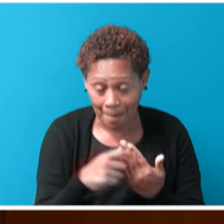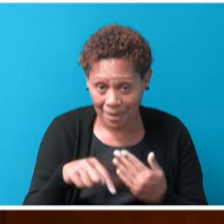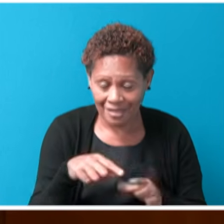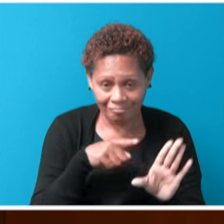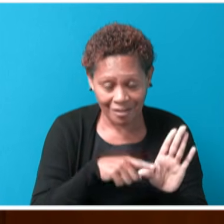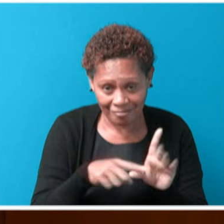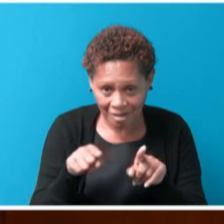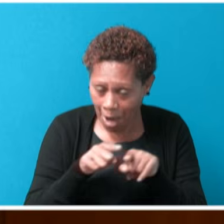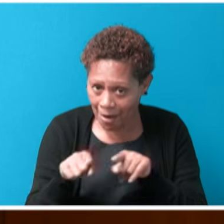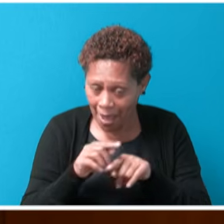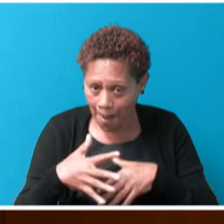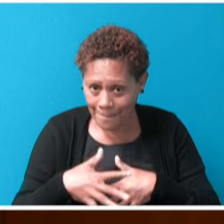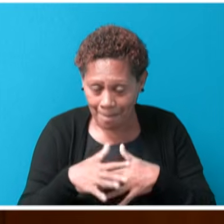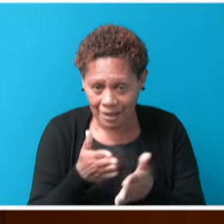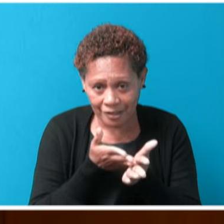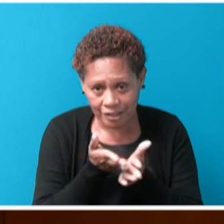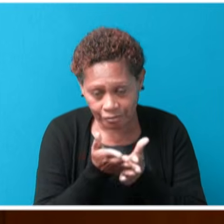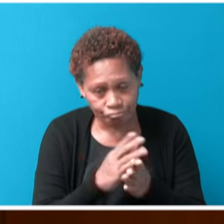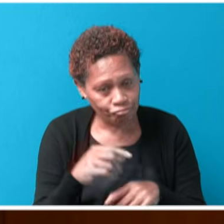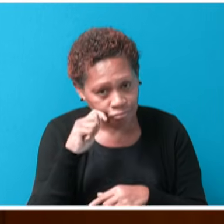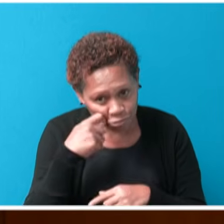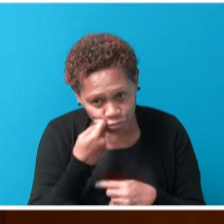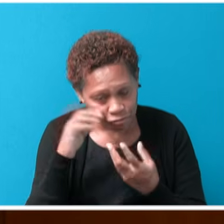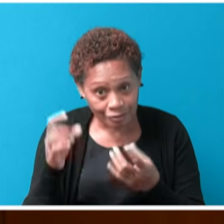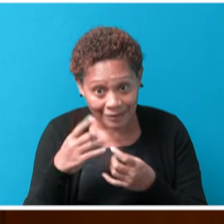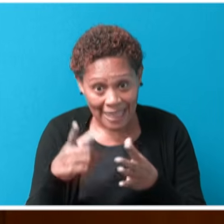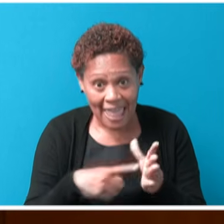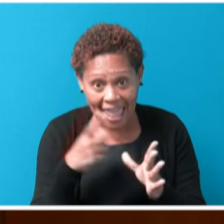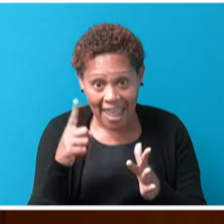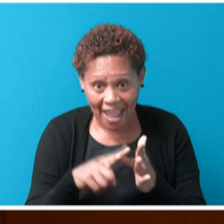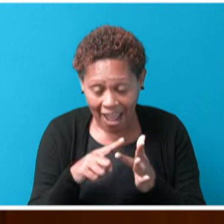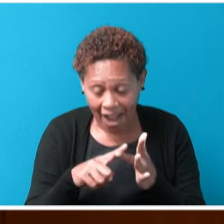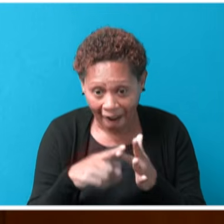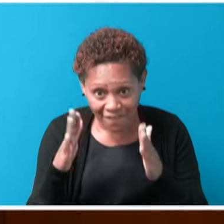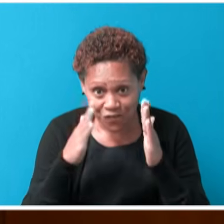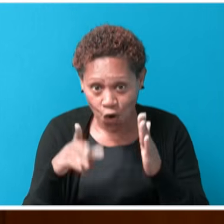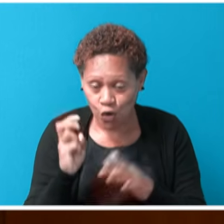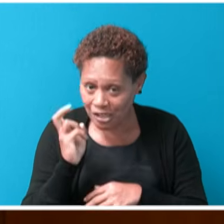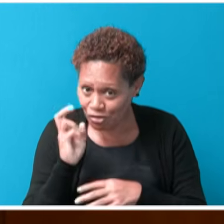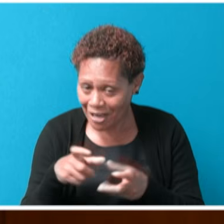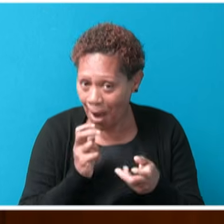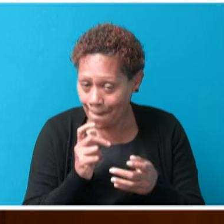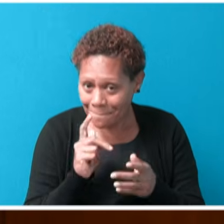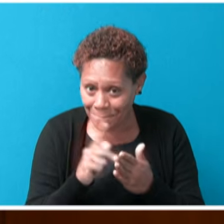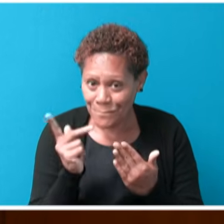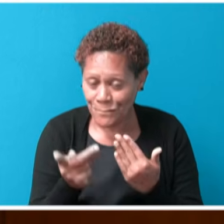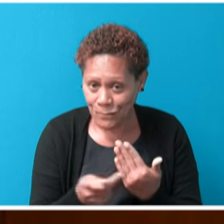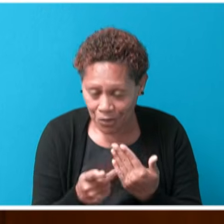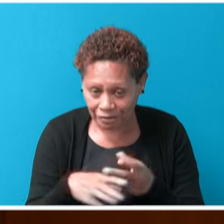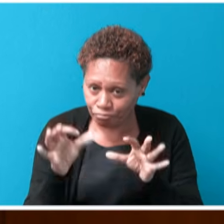for Public Service, FLIPS, will introduce AI-focused training programs to enhance data-driven